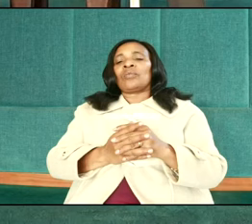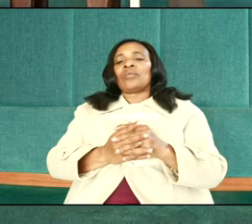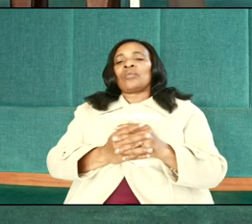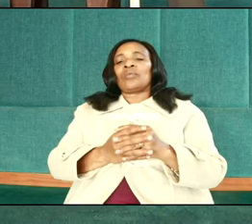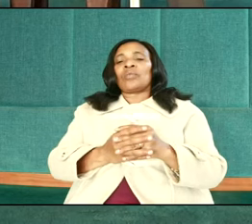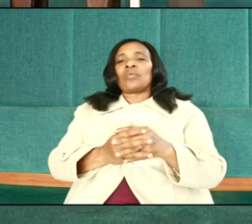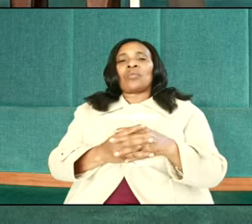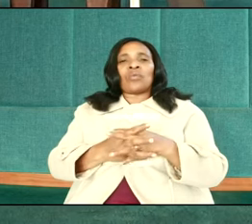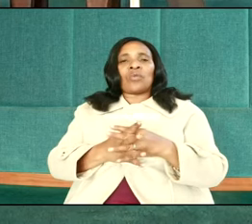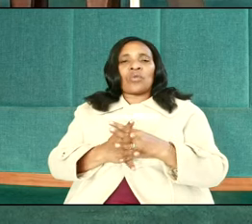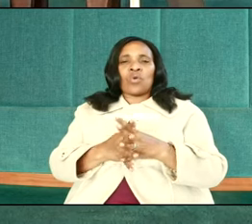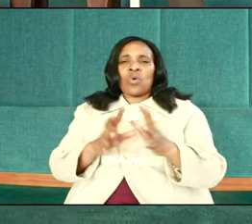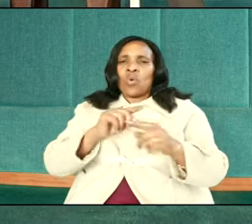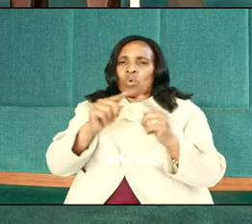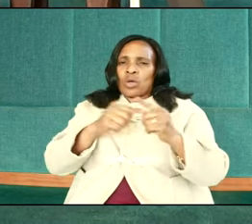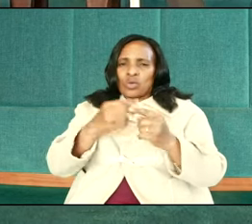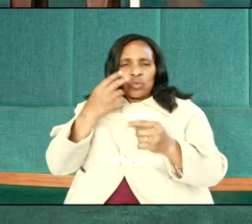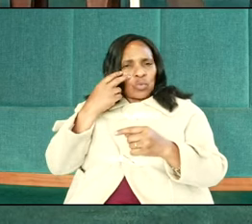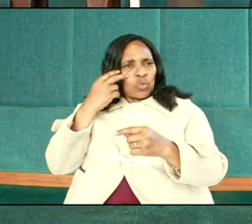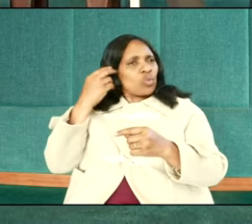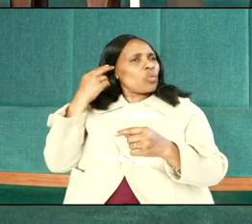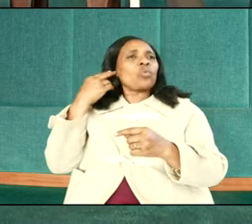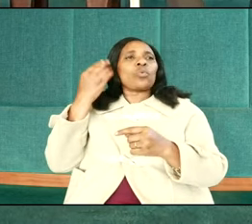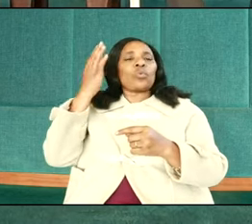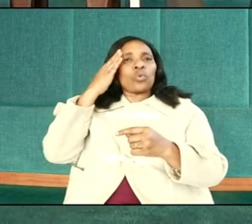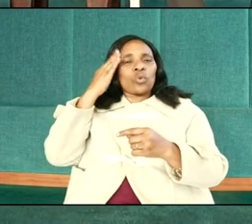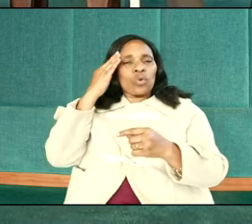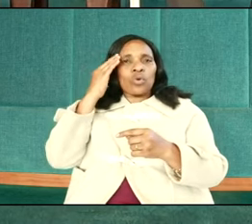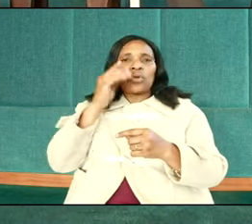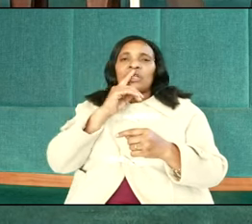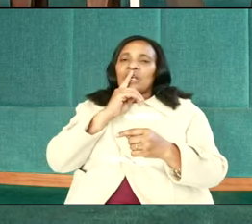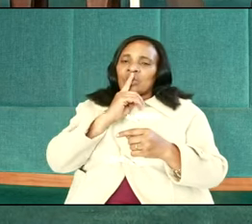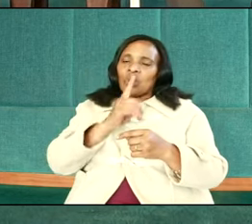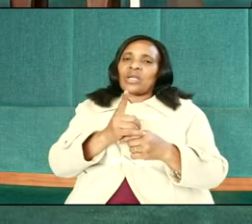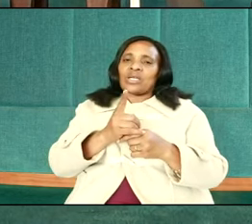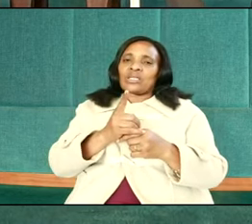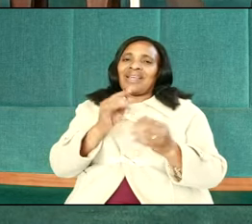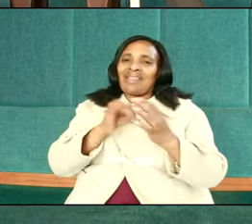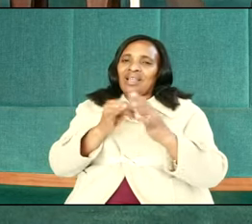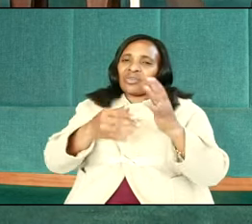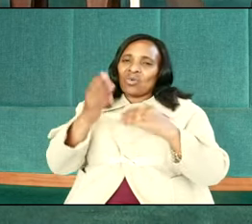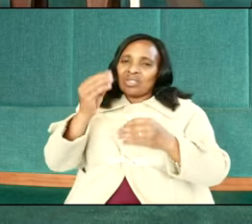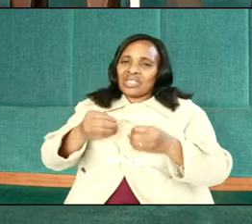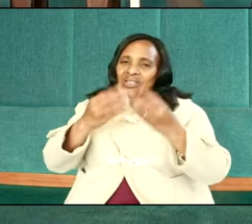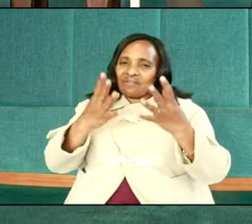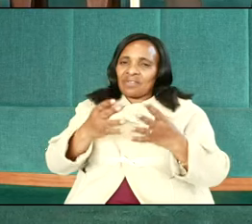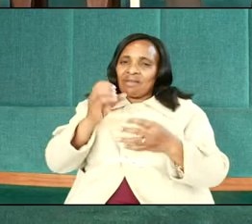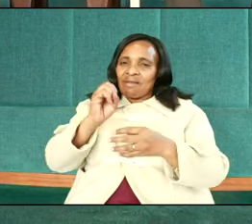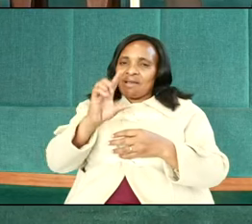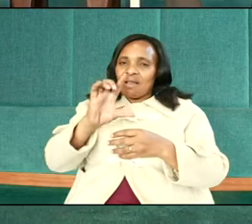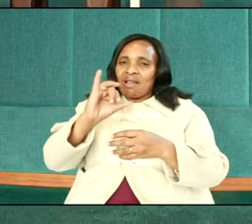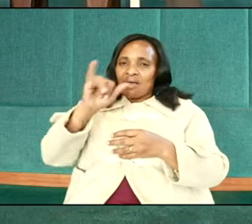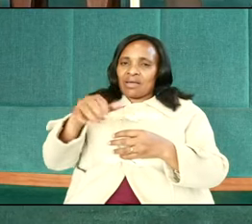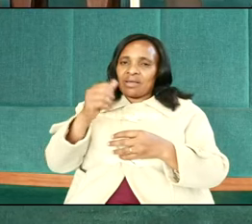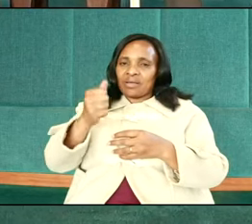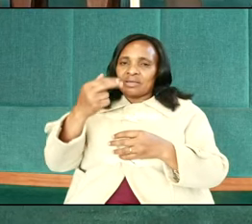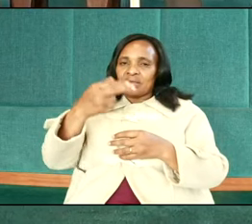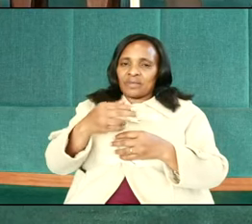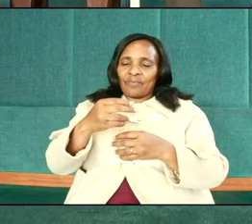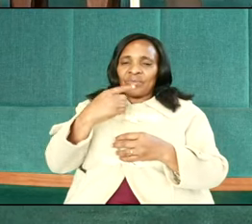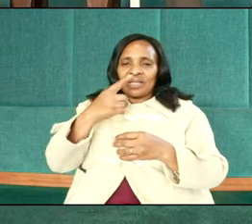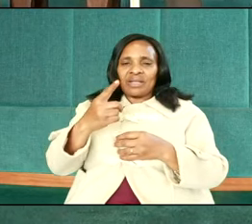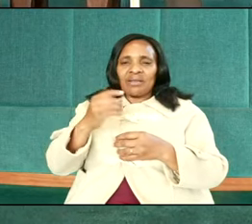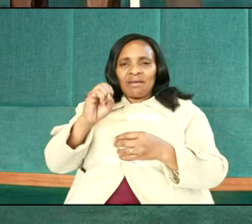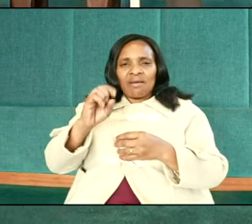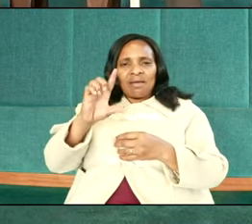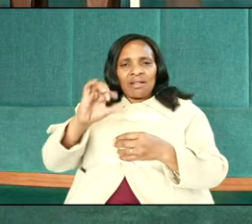Yeah, well, you know, from the key text, again, it's just that reassurance that God is giving Elijah, you know? And he's telling